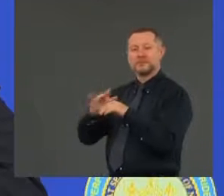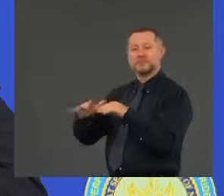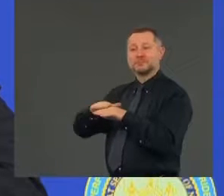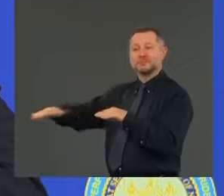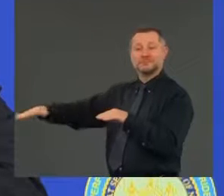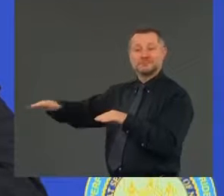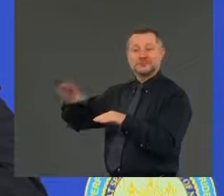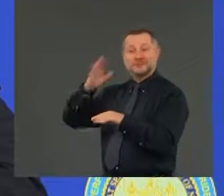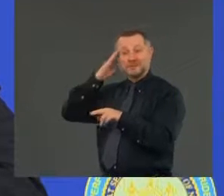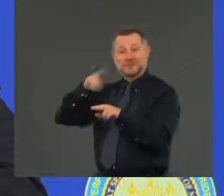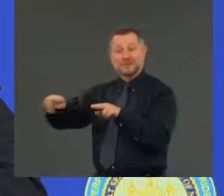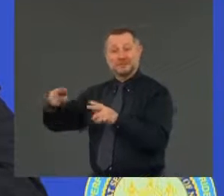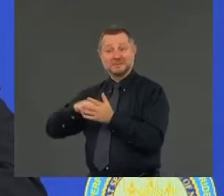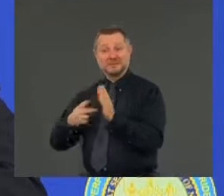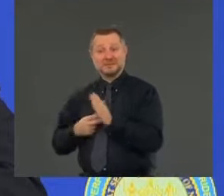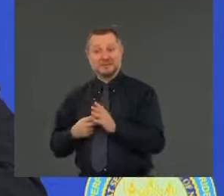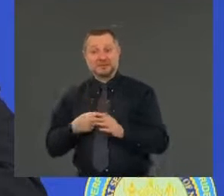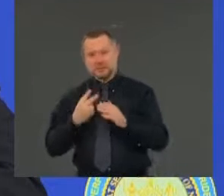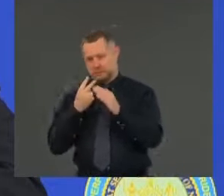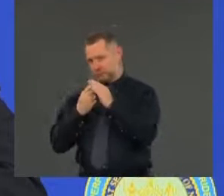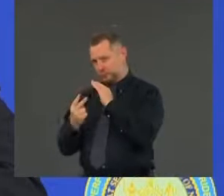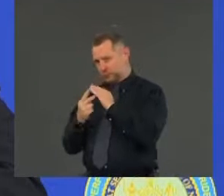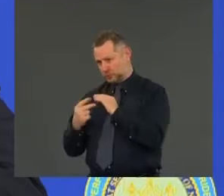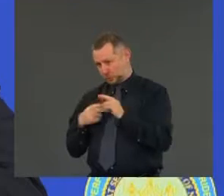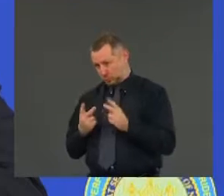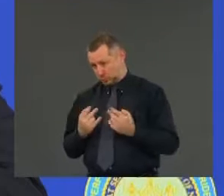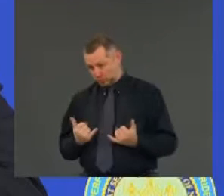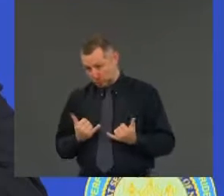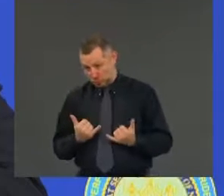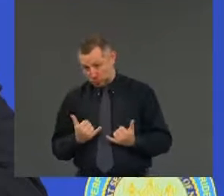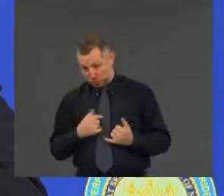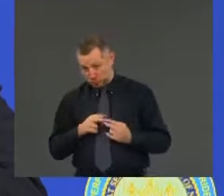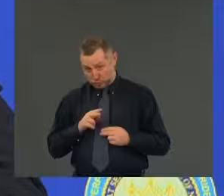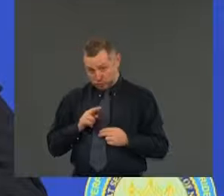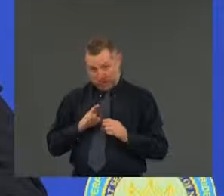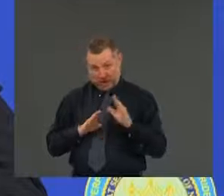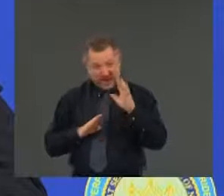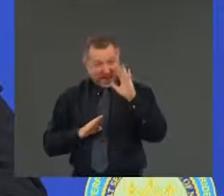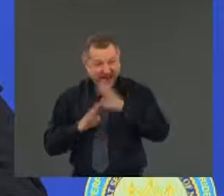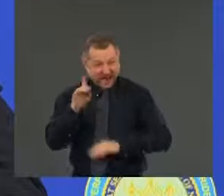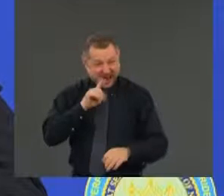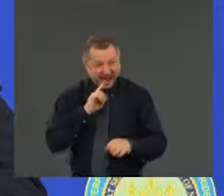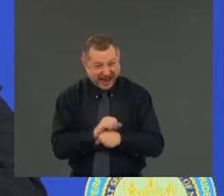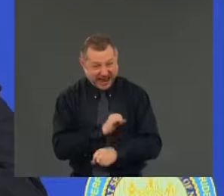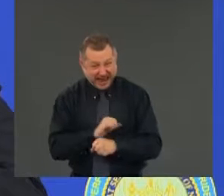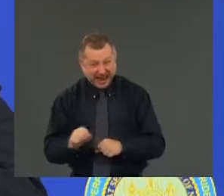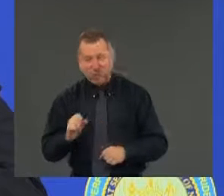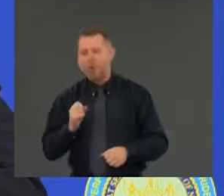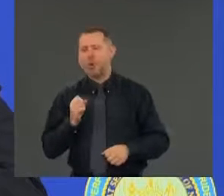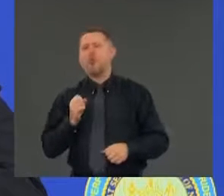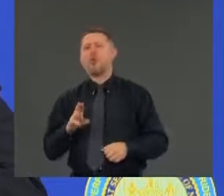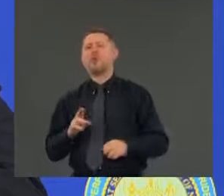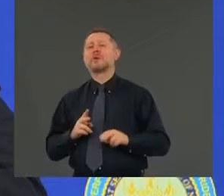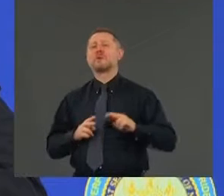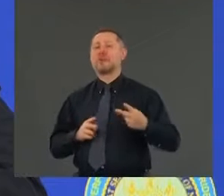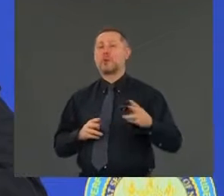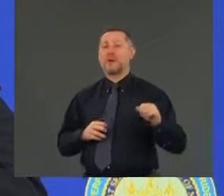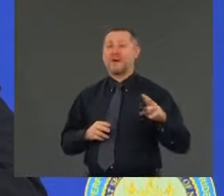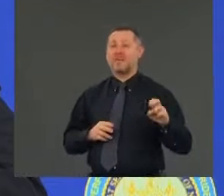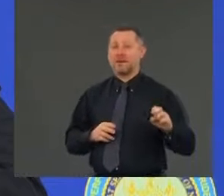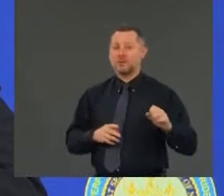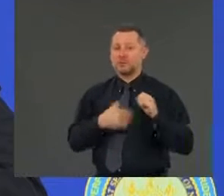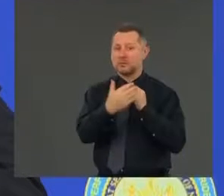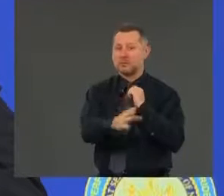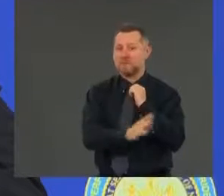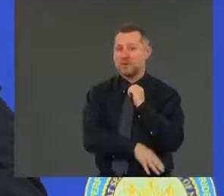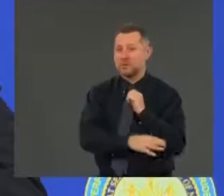anticipating either a current surge or a second wave. 30% of the ICU beds